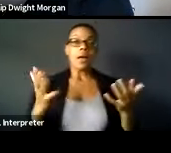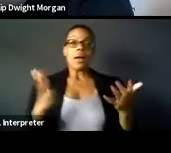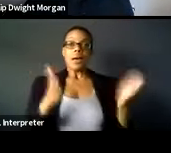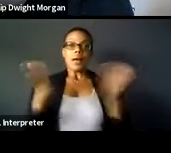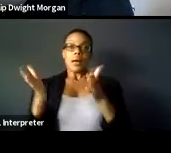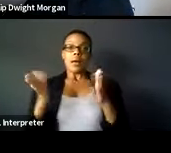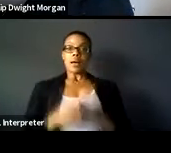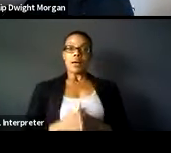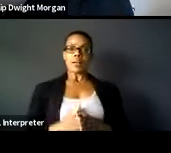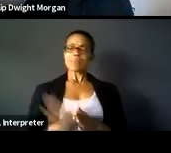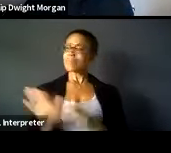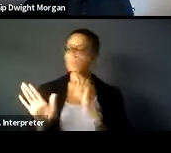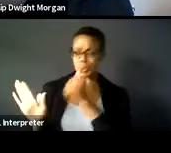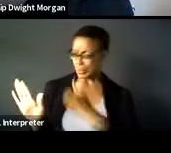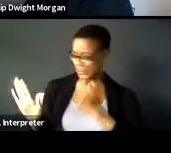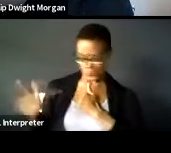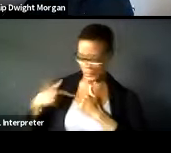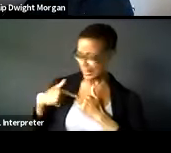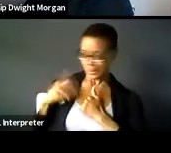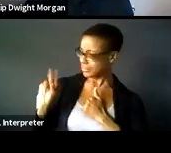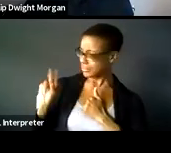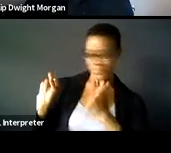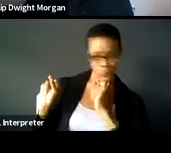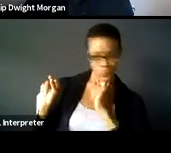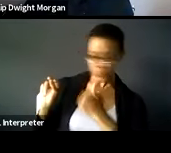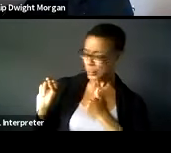don't apologize.